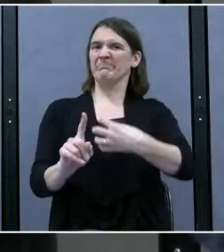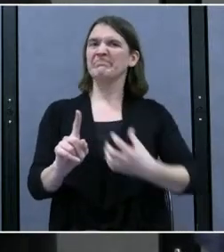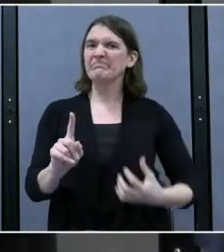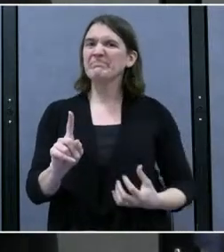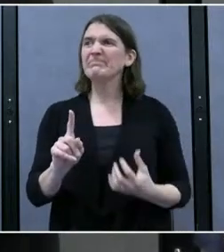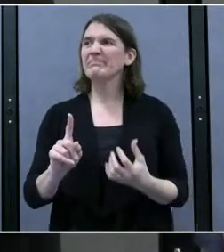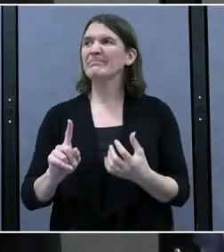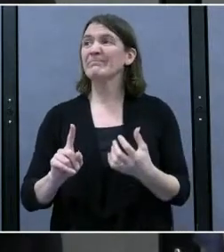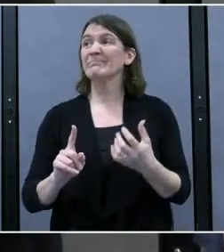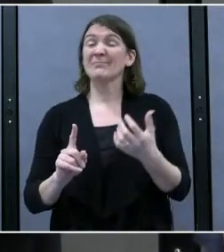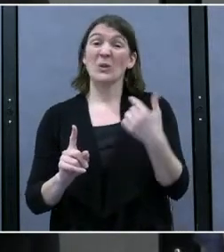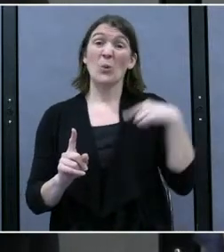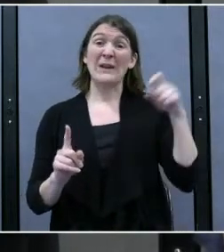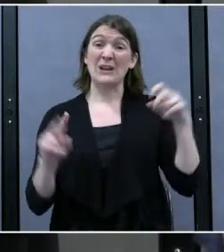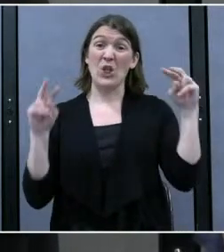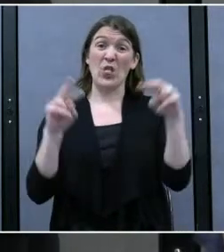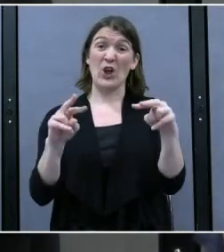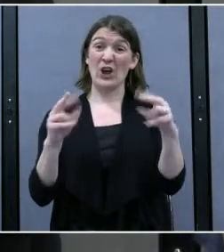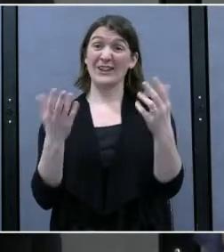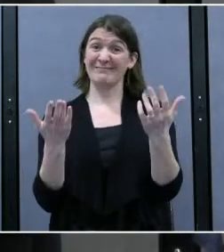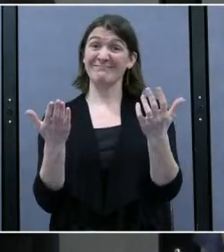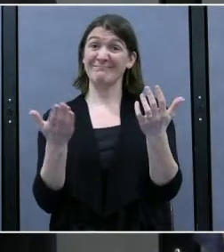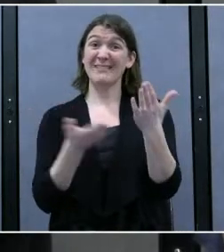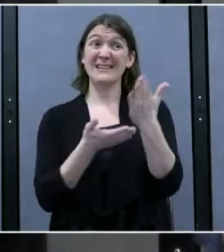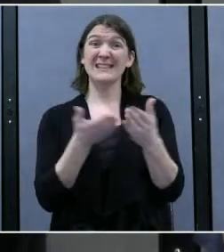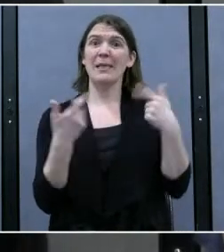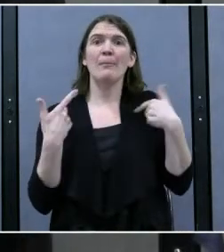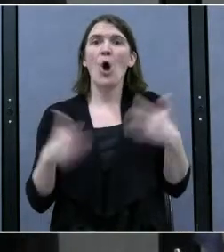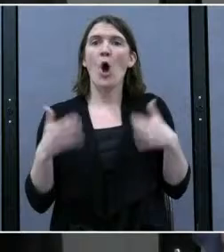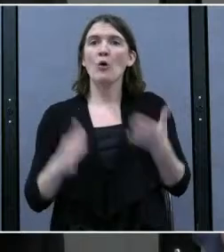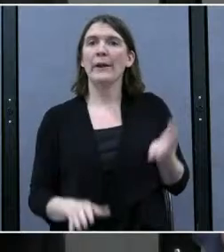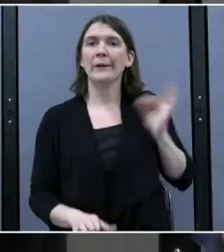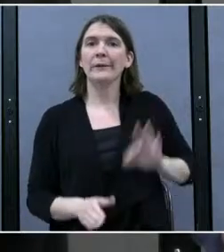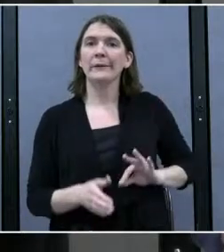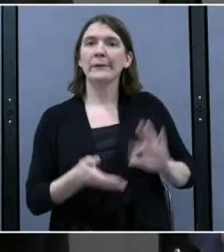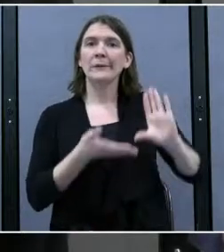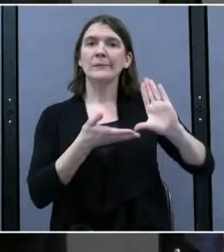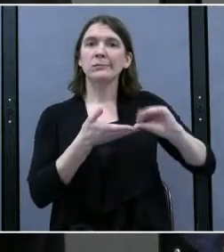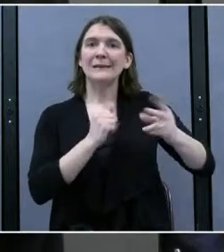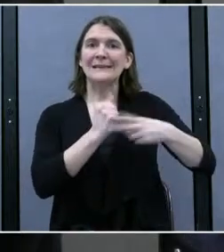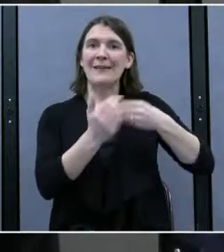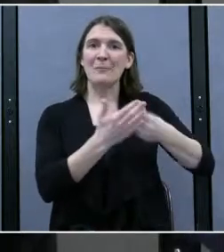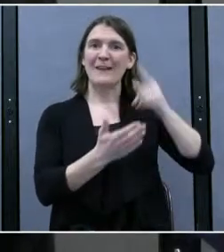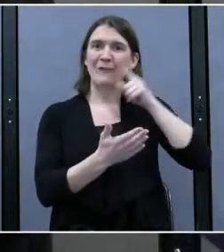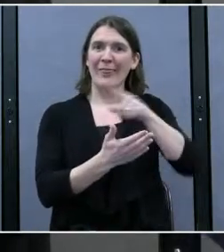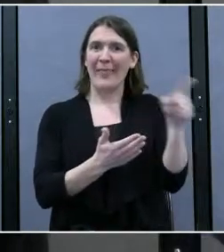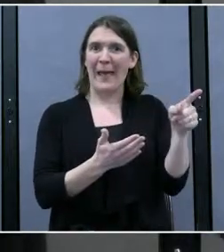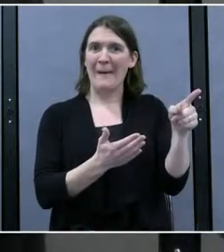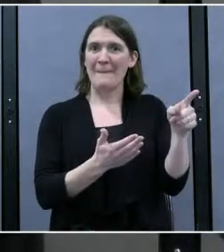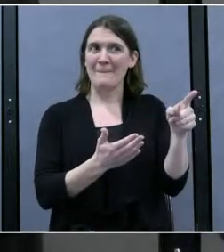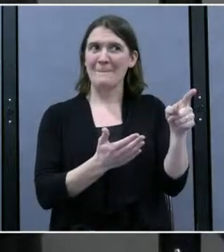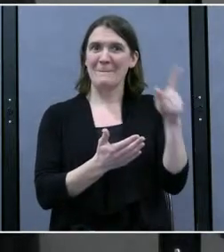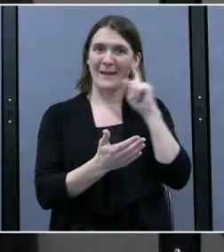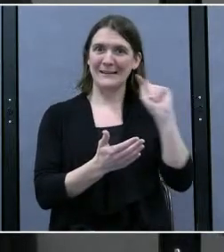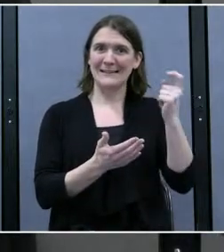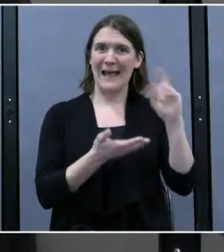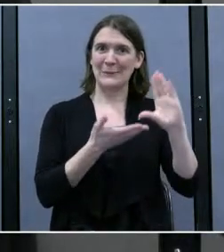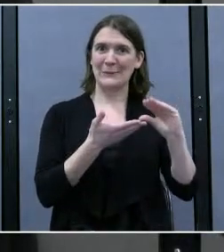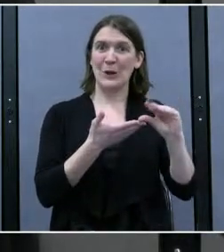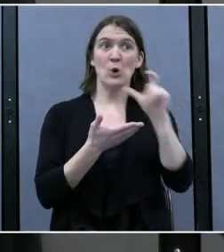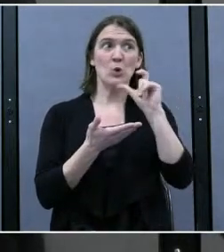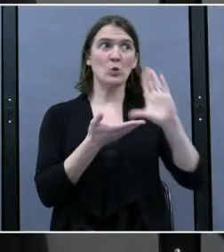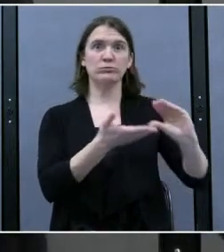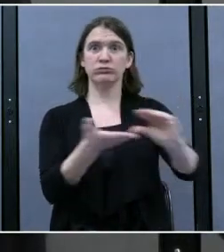I think at some point the committee needs to resolve who does get discounts on